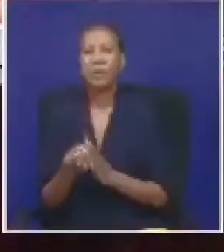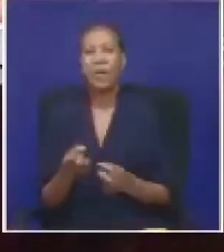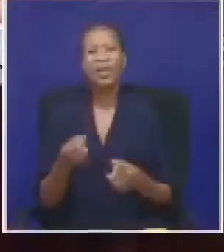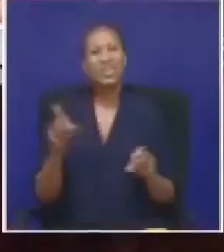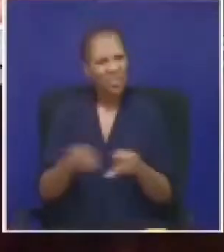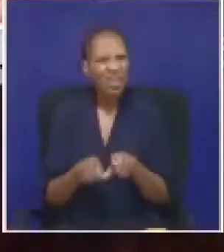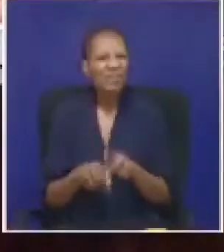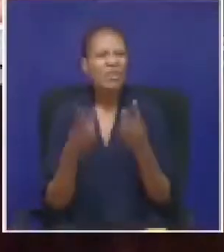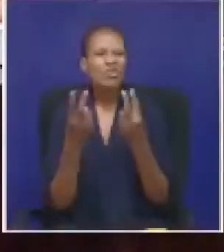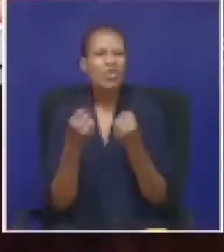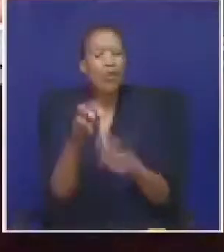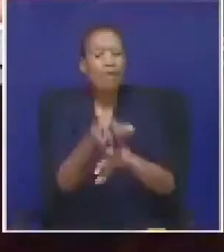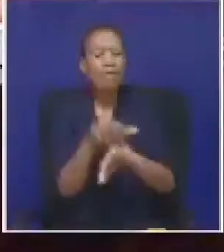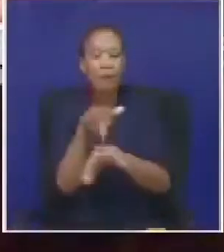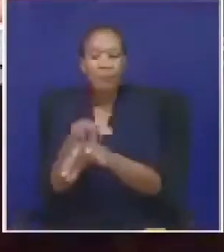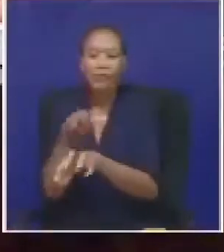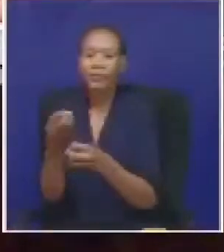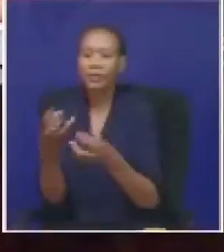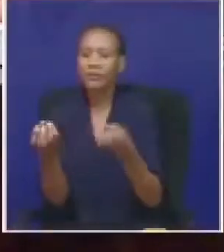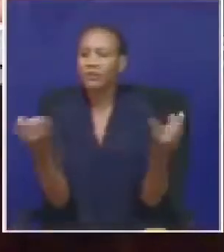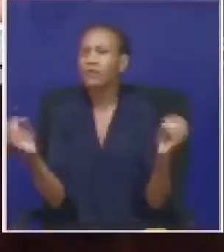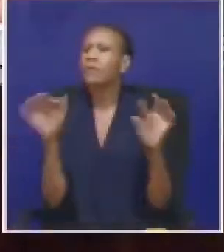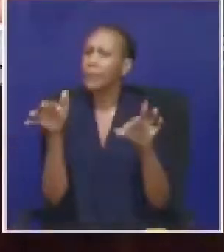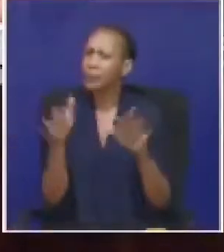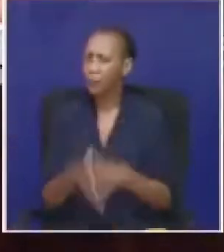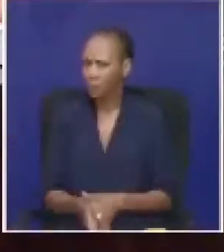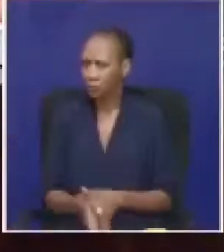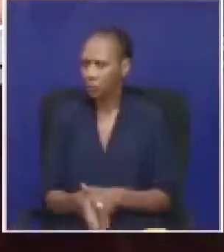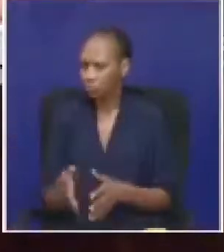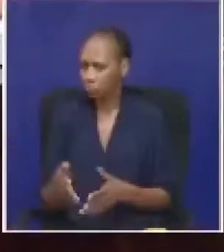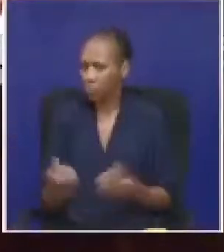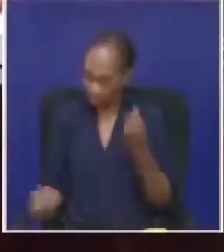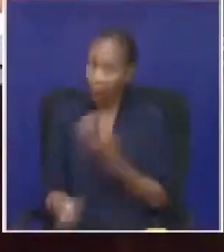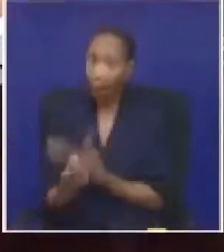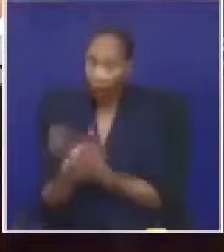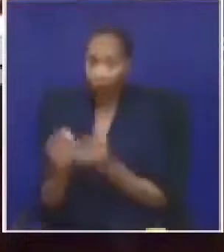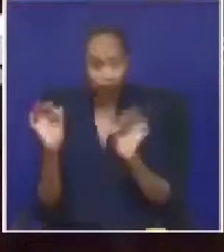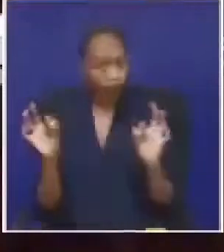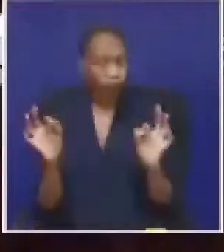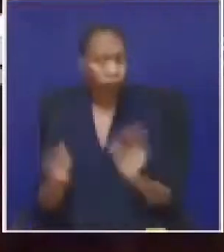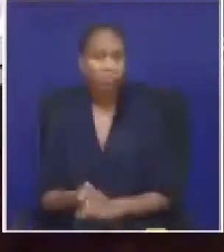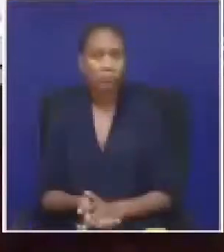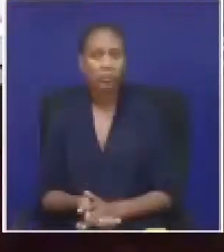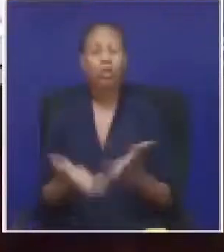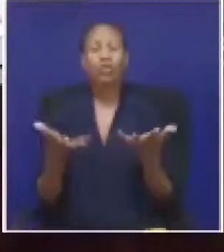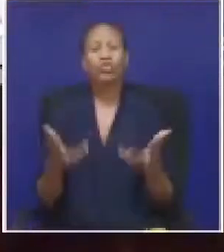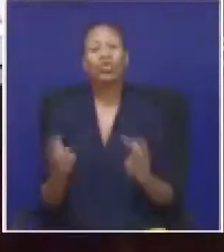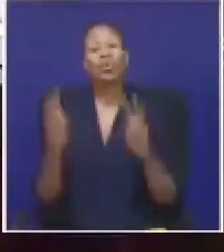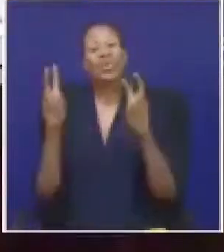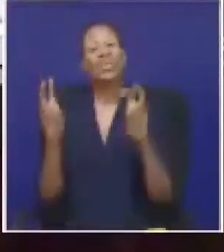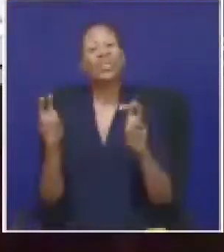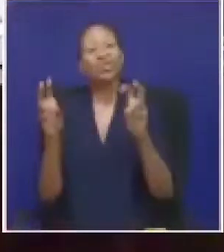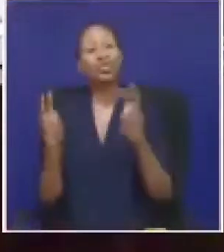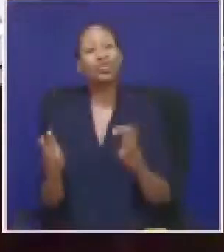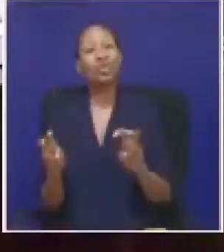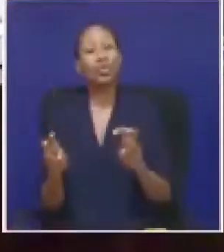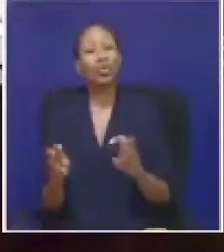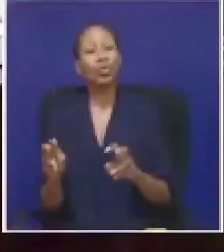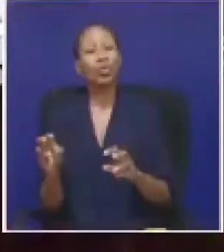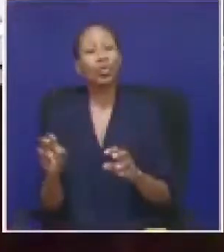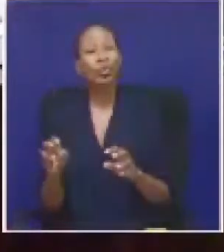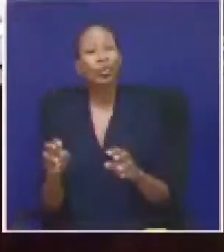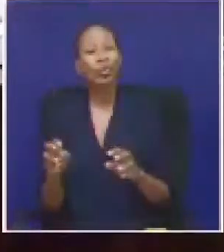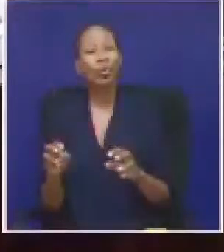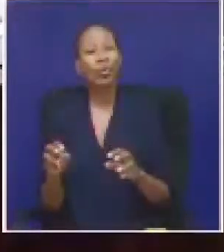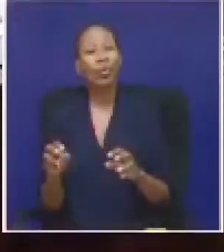speak. So it's not that this is not happening. So the issue, Member Mkhalip, of coming up with